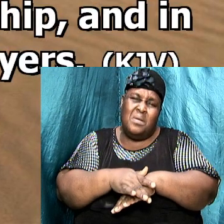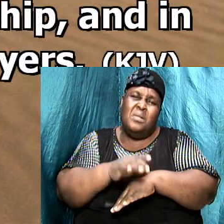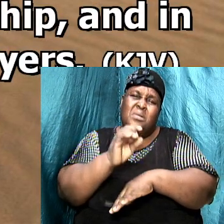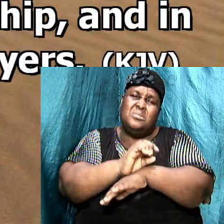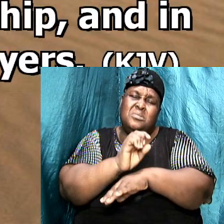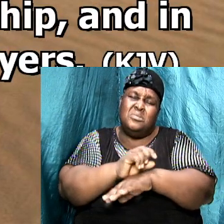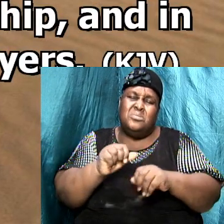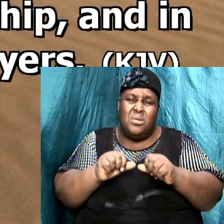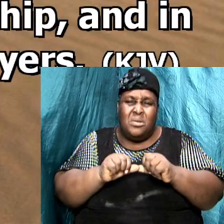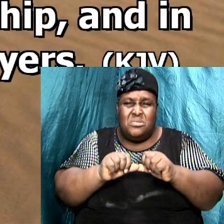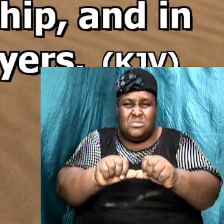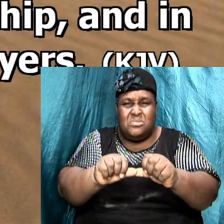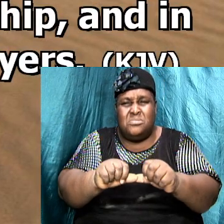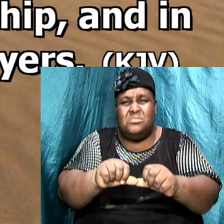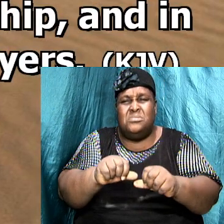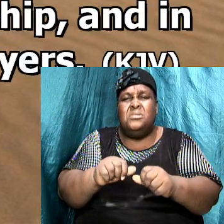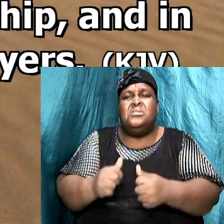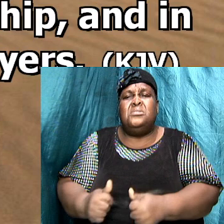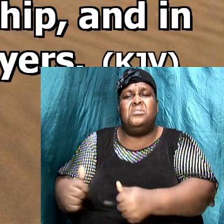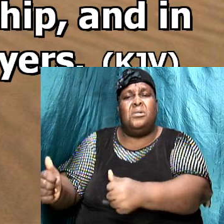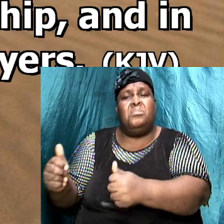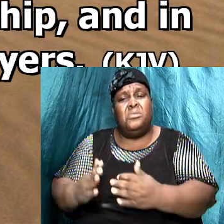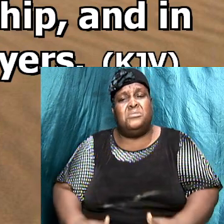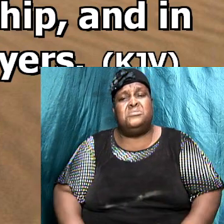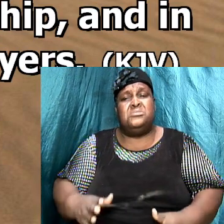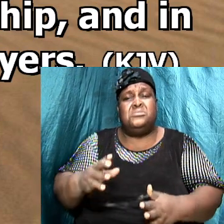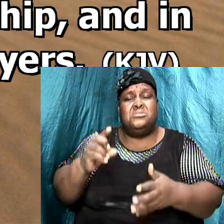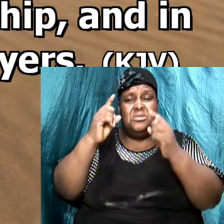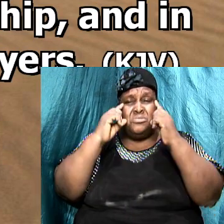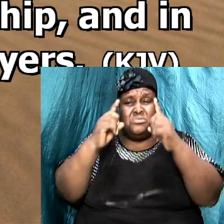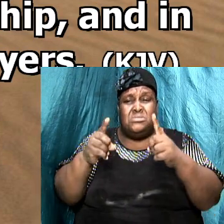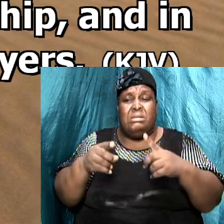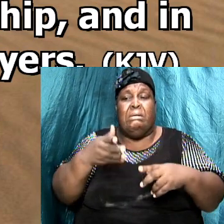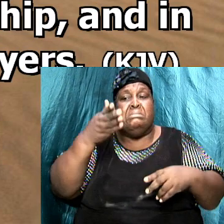the apostles' doctrine. And they